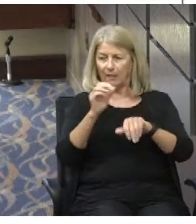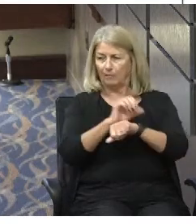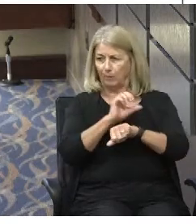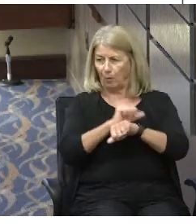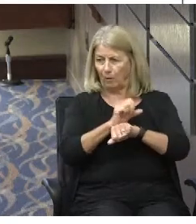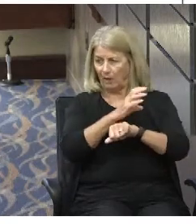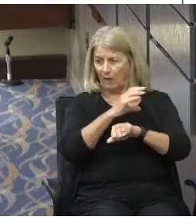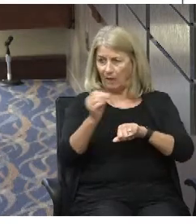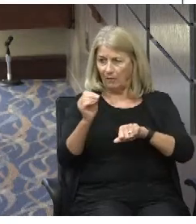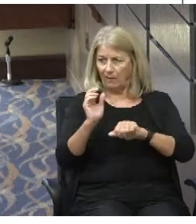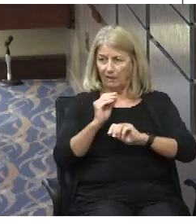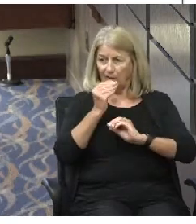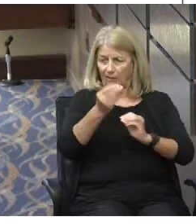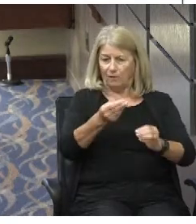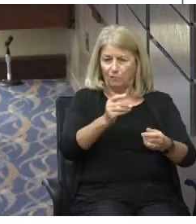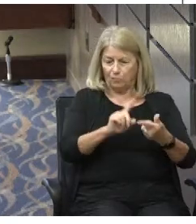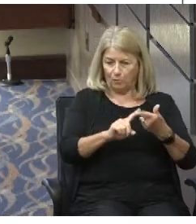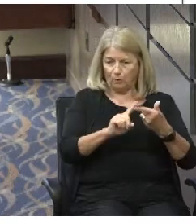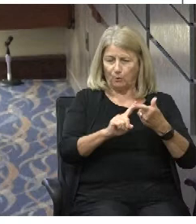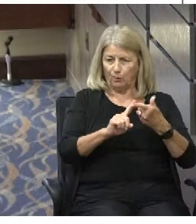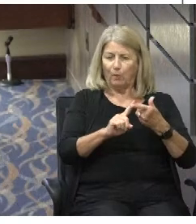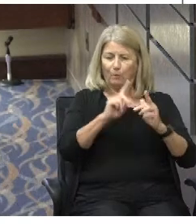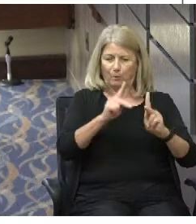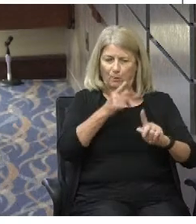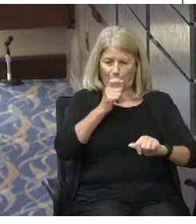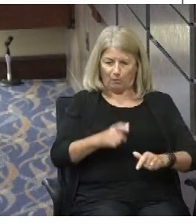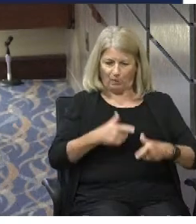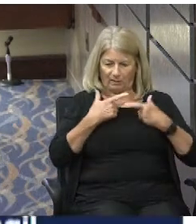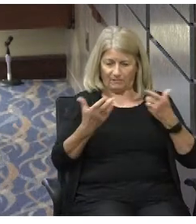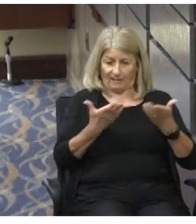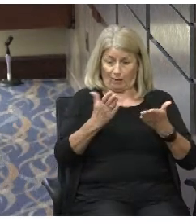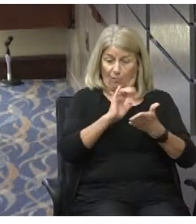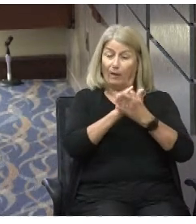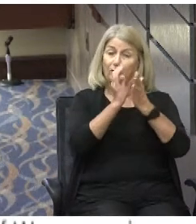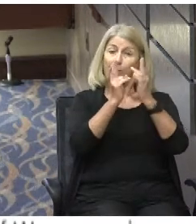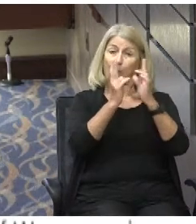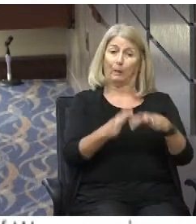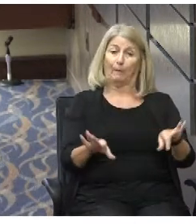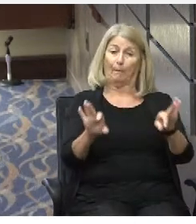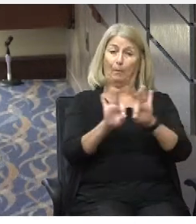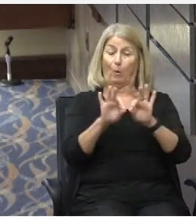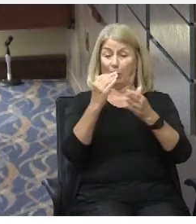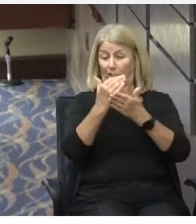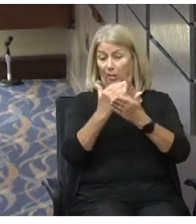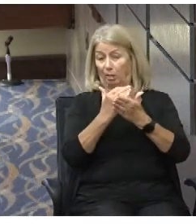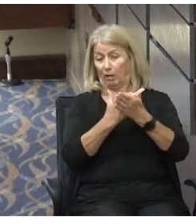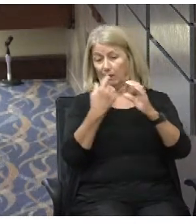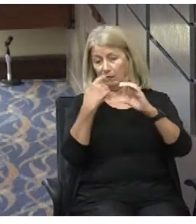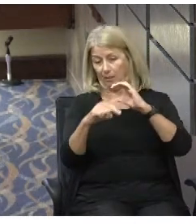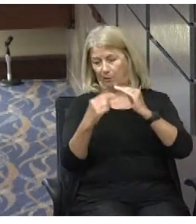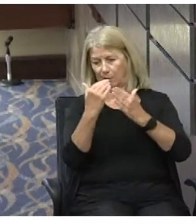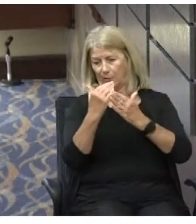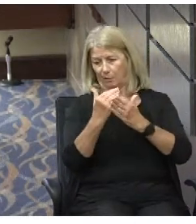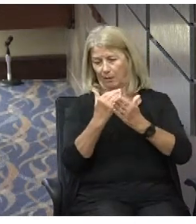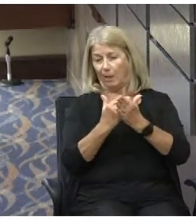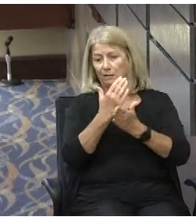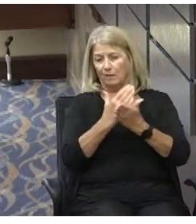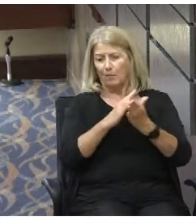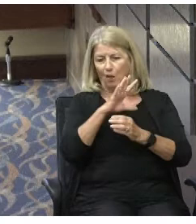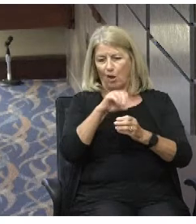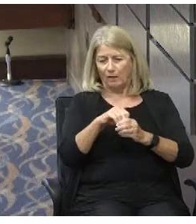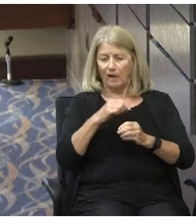So us giving this directly into our resident's hand is a huge win. Yeah. And is some of the content, I realize this is not the